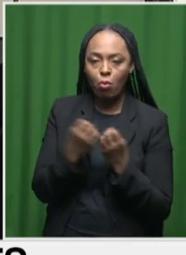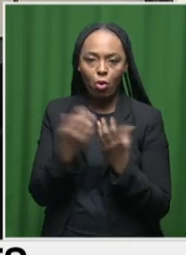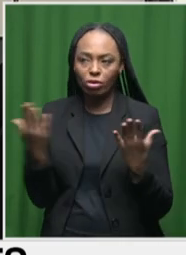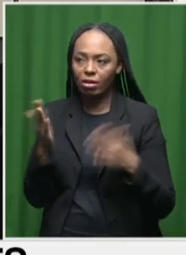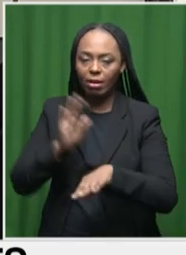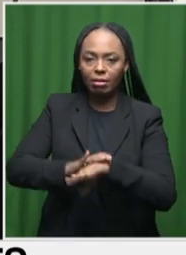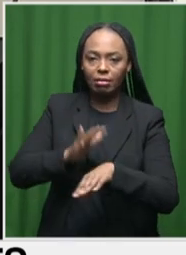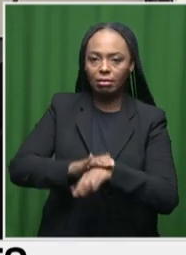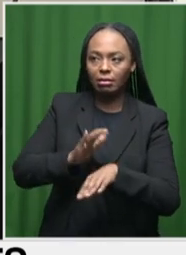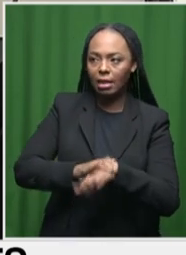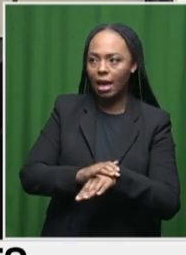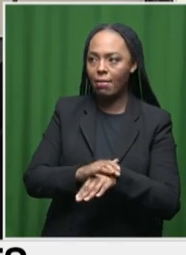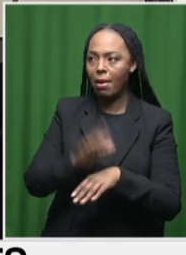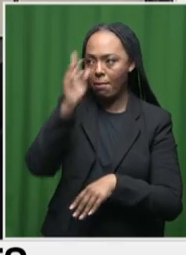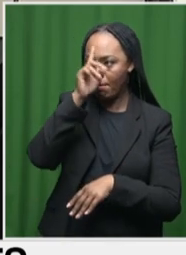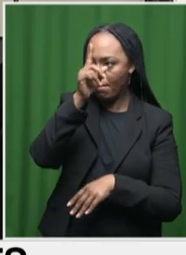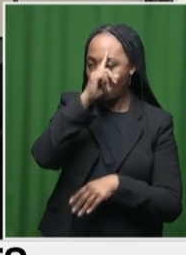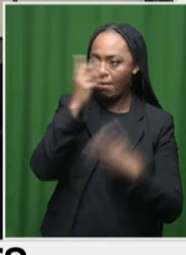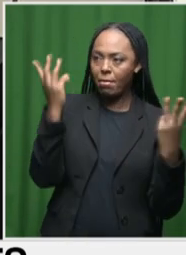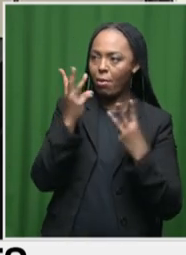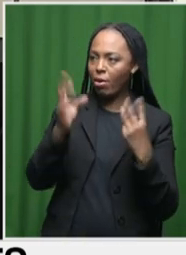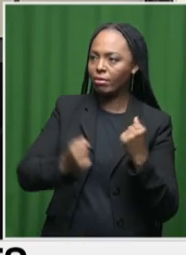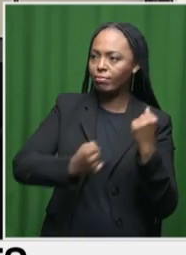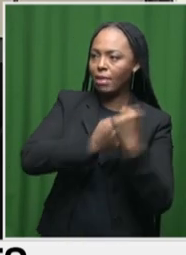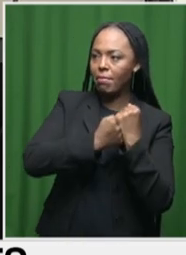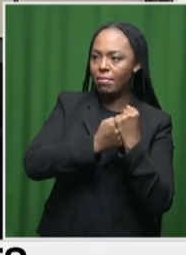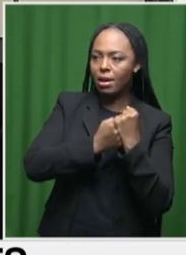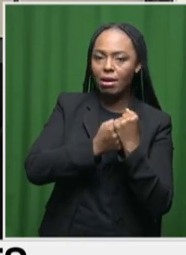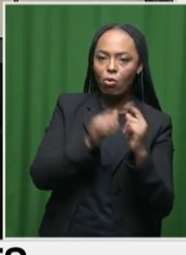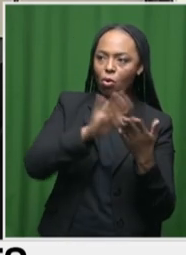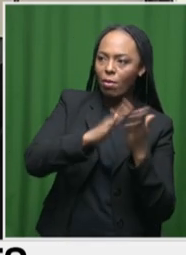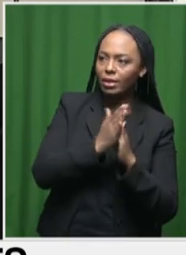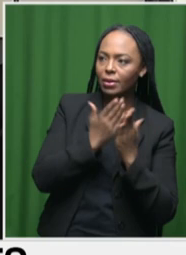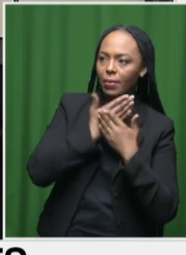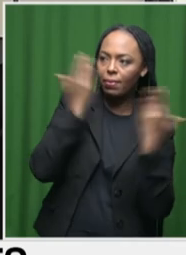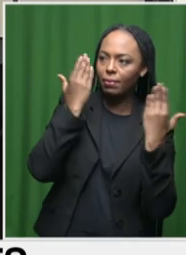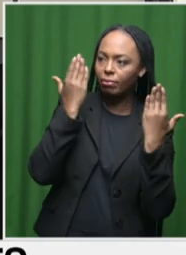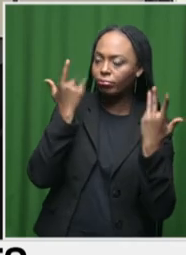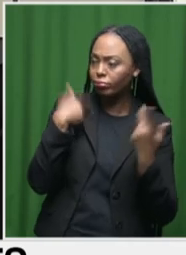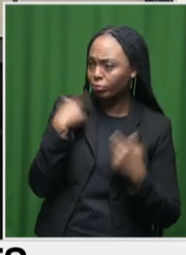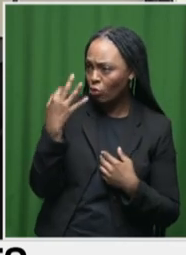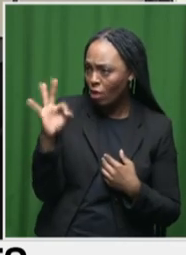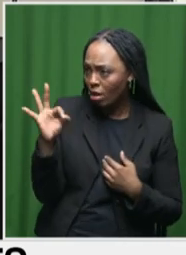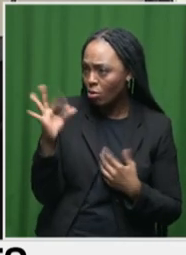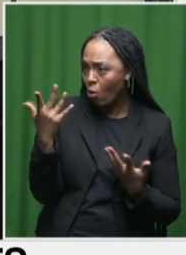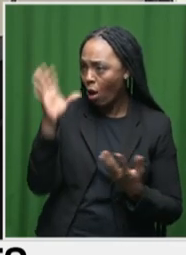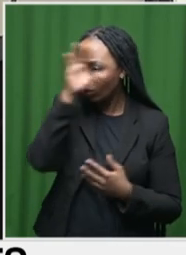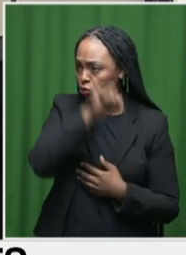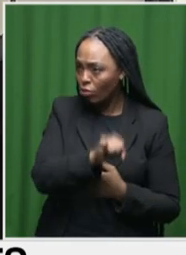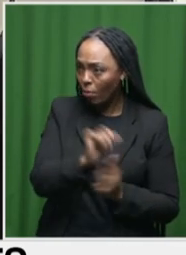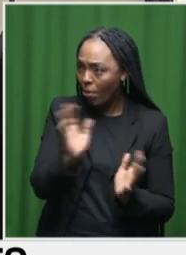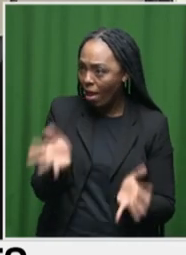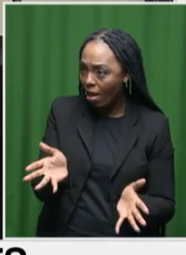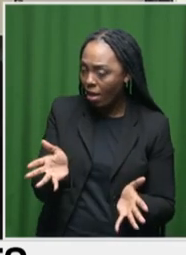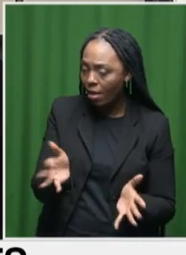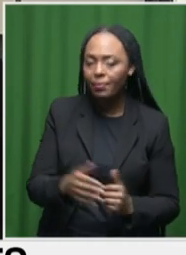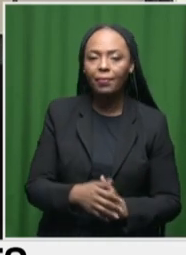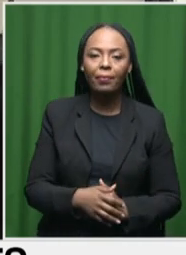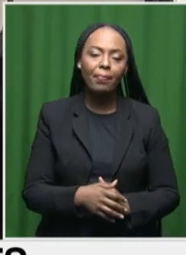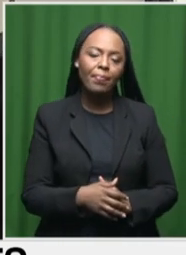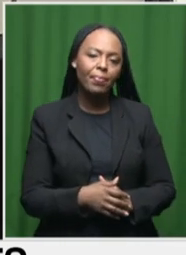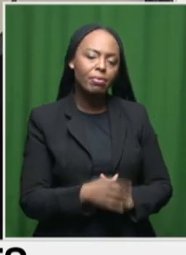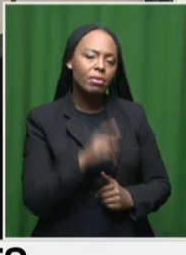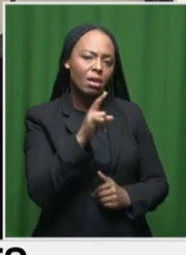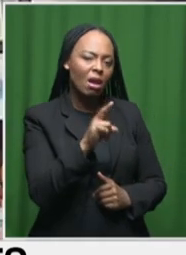significant inroads when it comes to the black vote in South Africa. Would I be correct in assuming that? Well, there may be